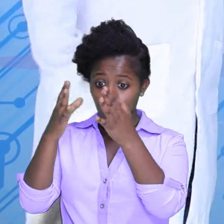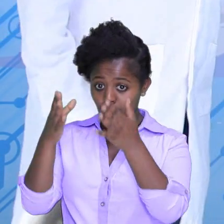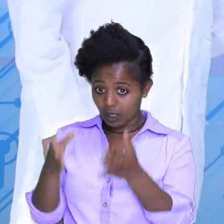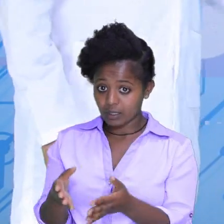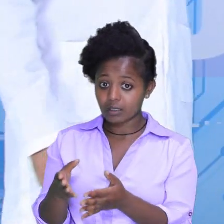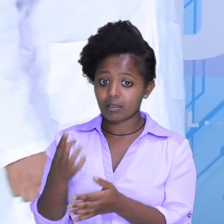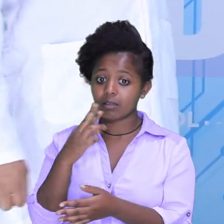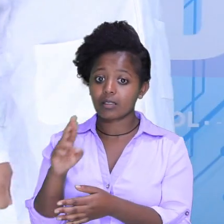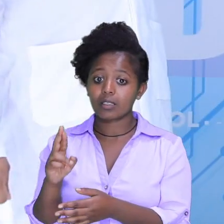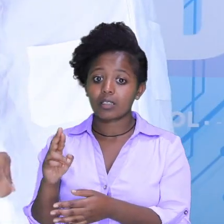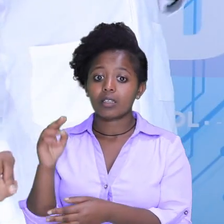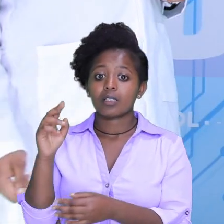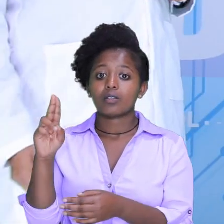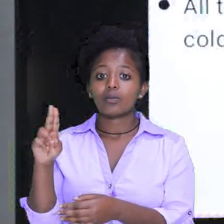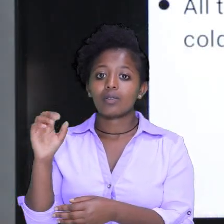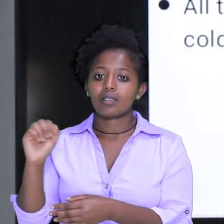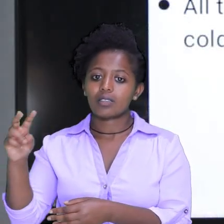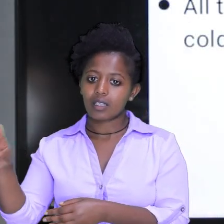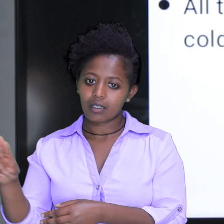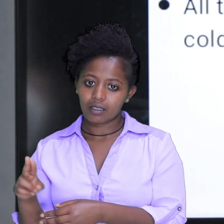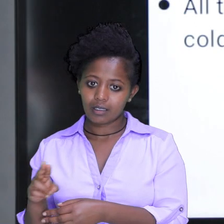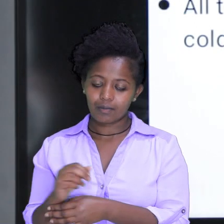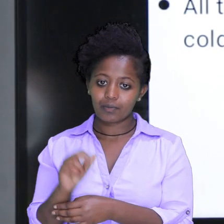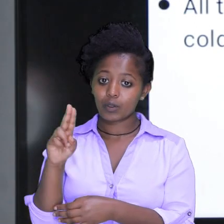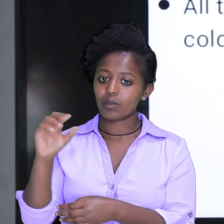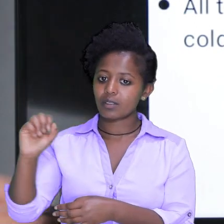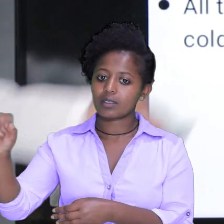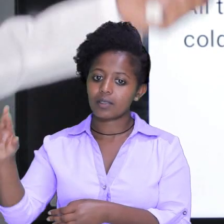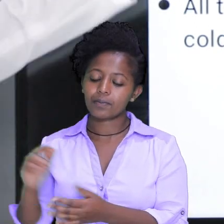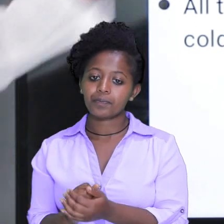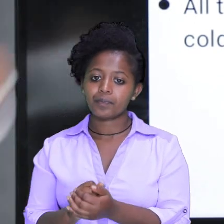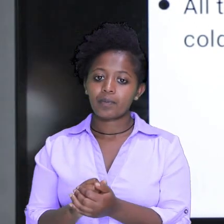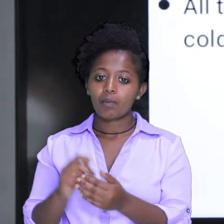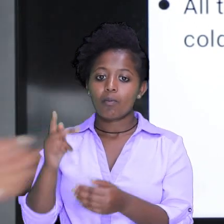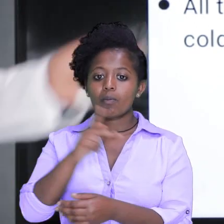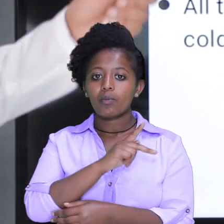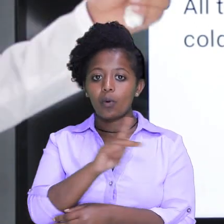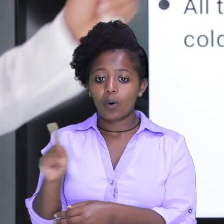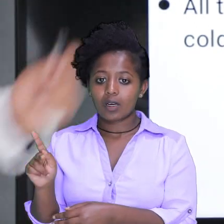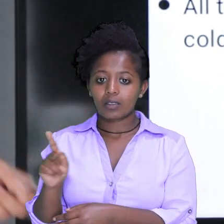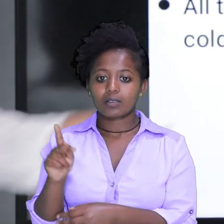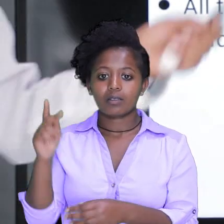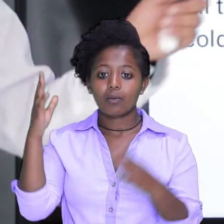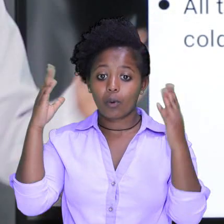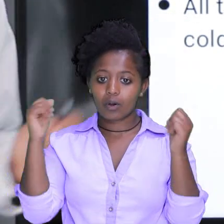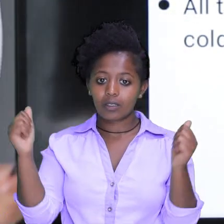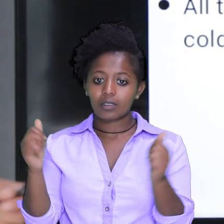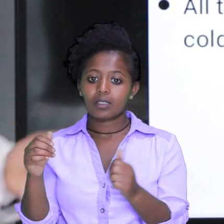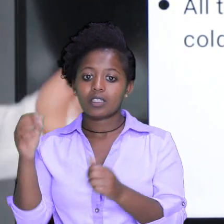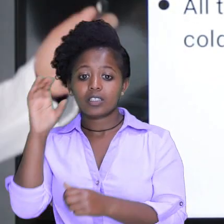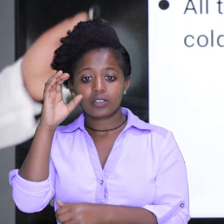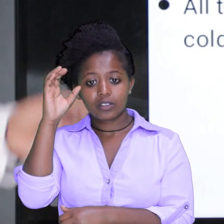states are USSR, Union of Soviet Socialist Republic, Poland, Hungary,